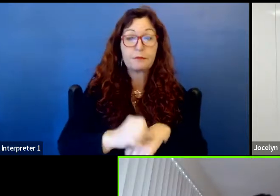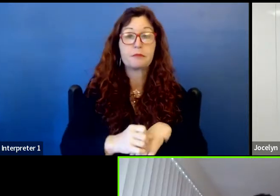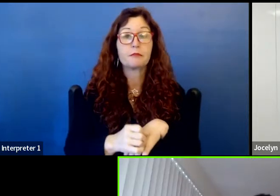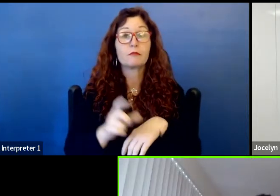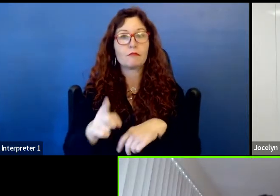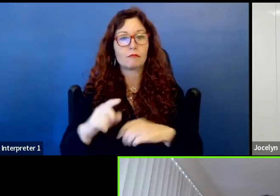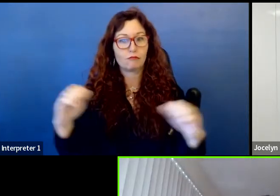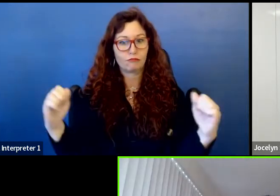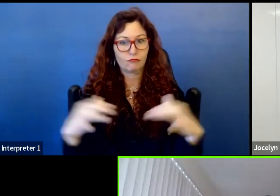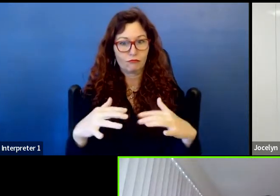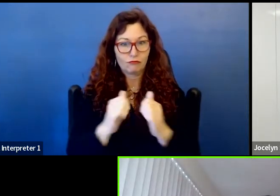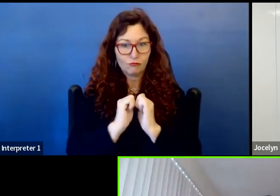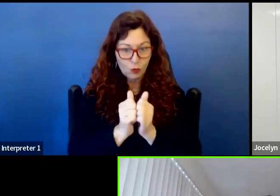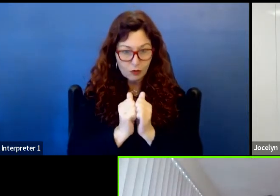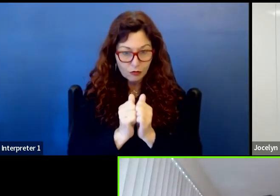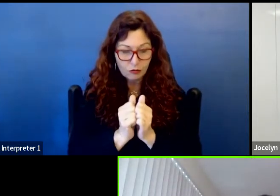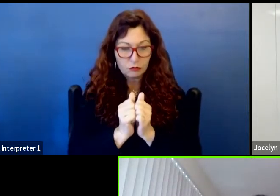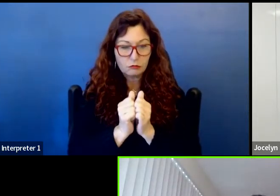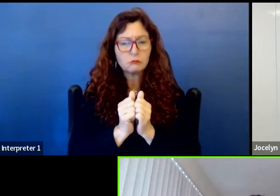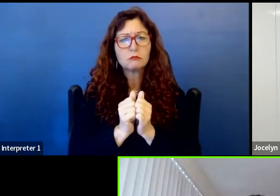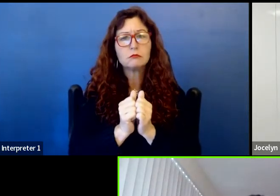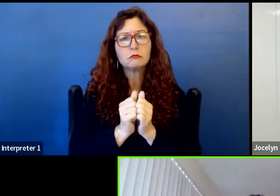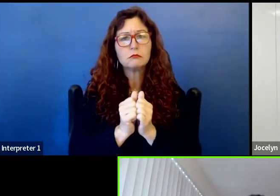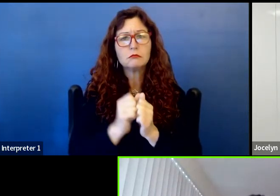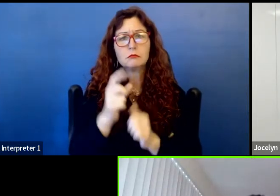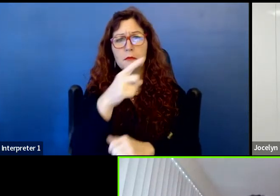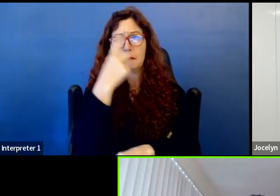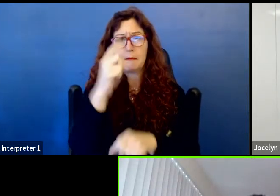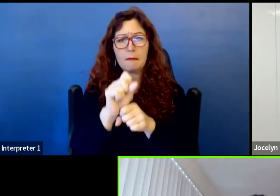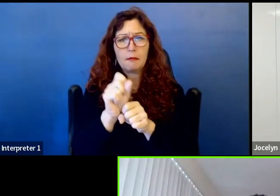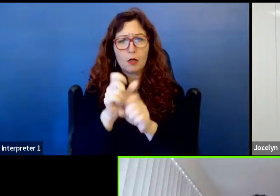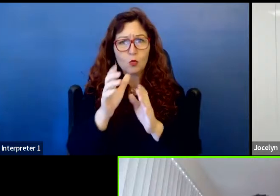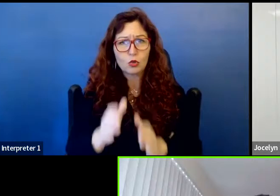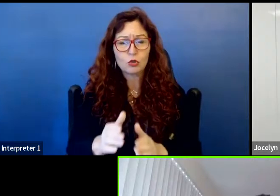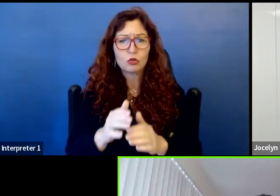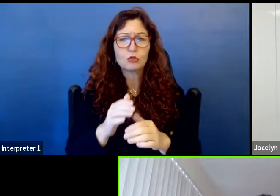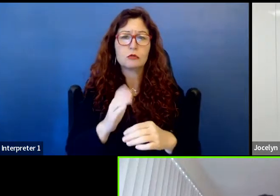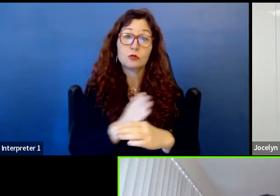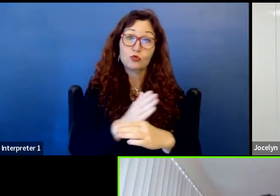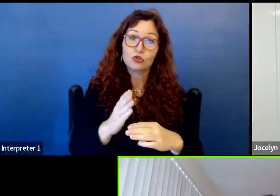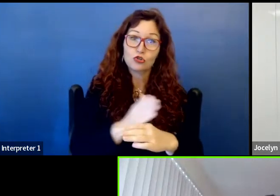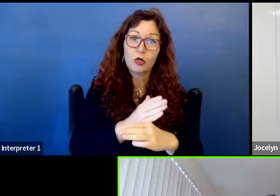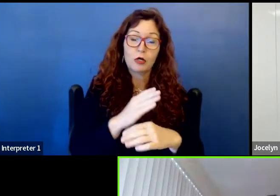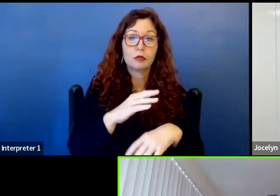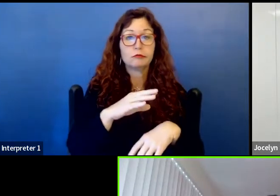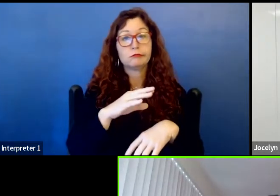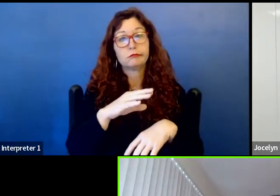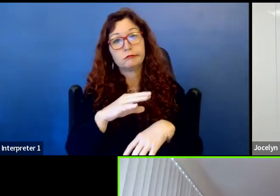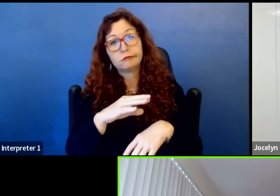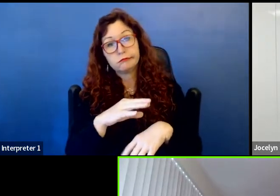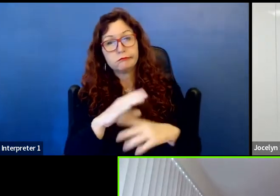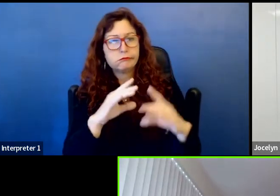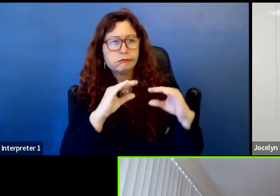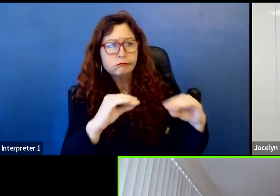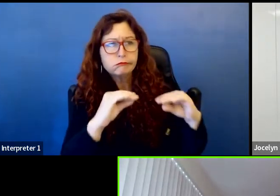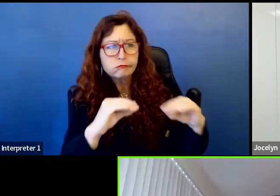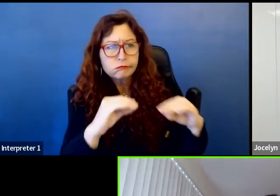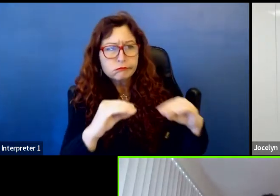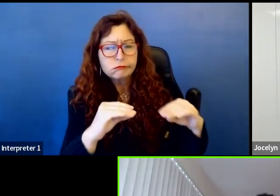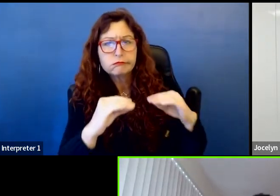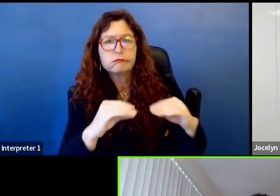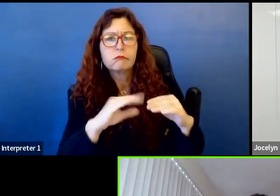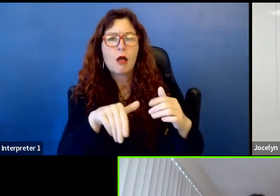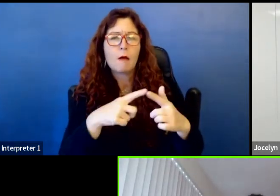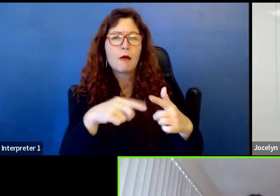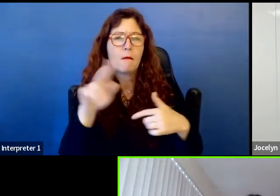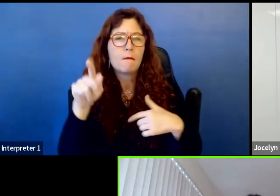particularly black workers to share political education which is in part frankly an inoculation for the racist environment that they're